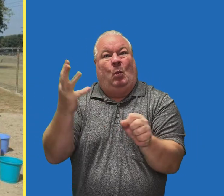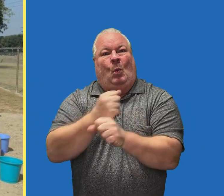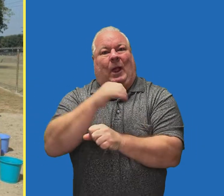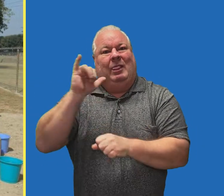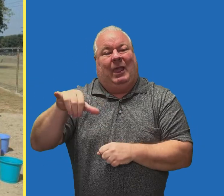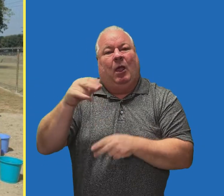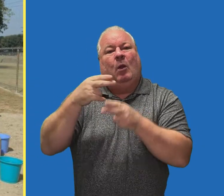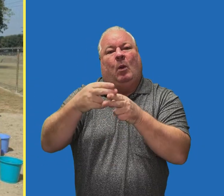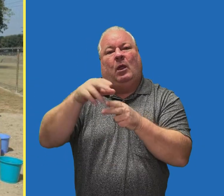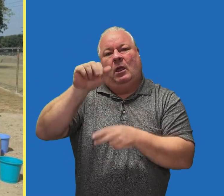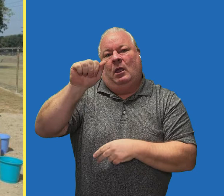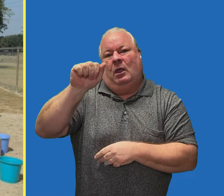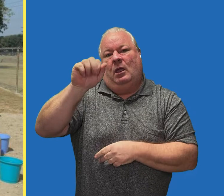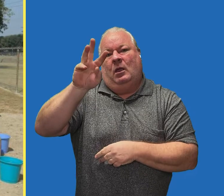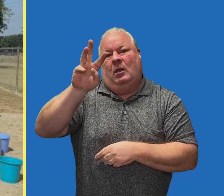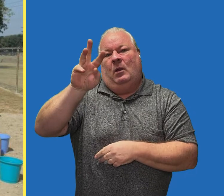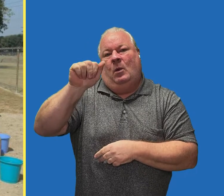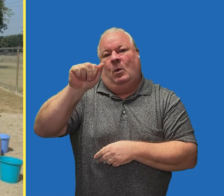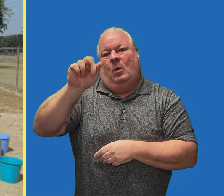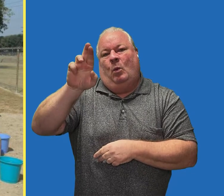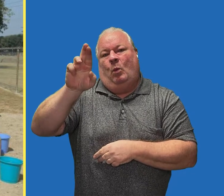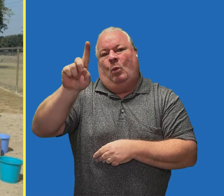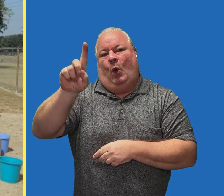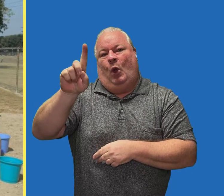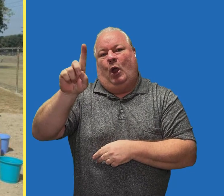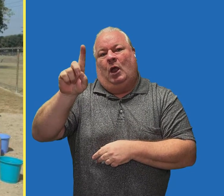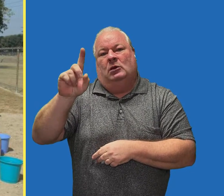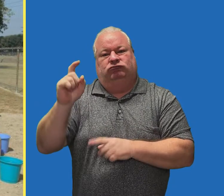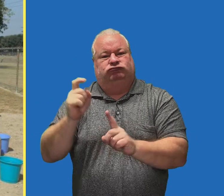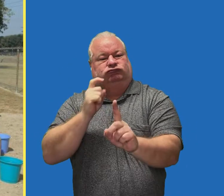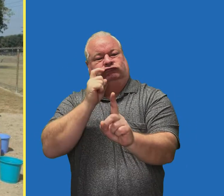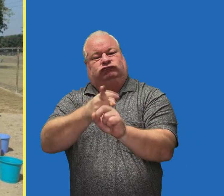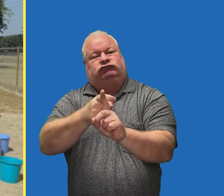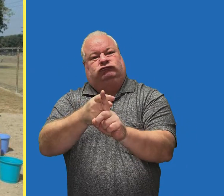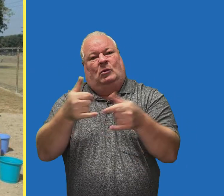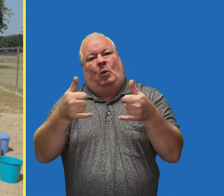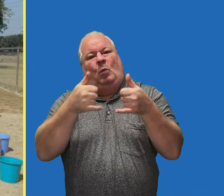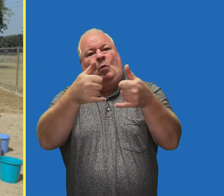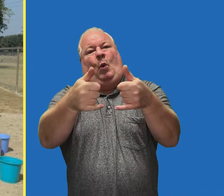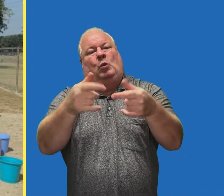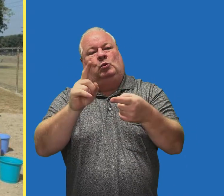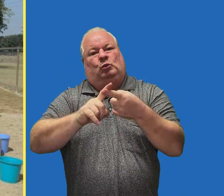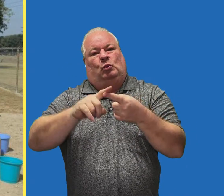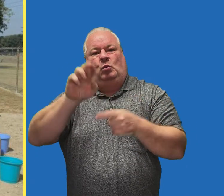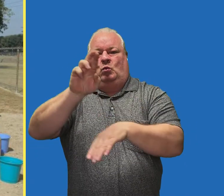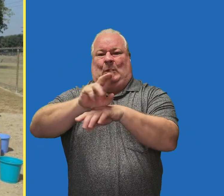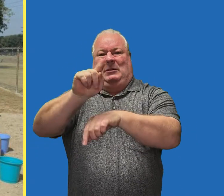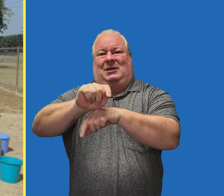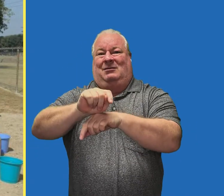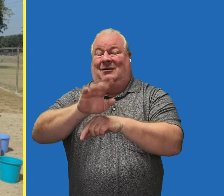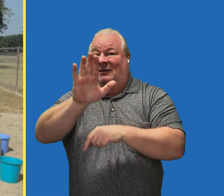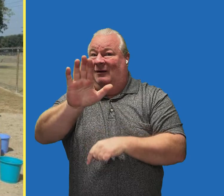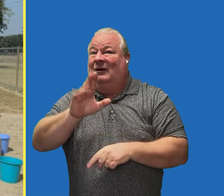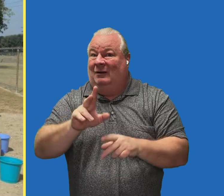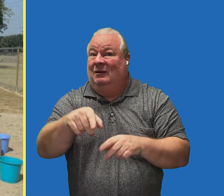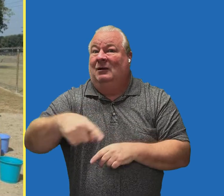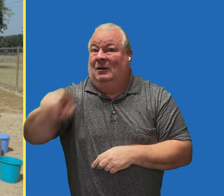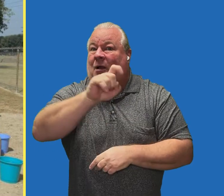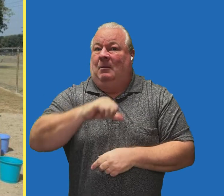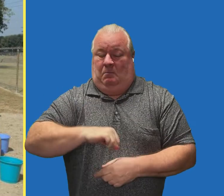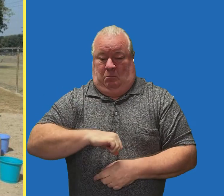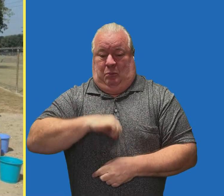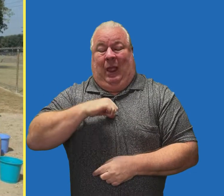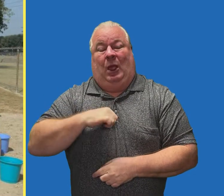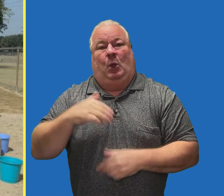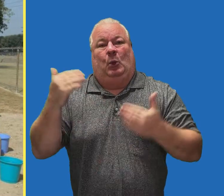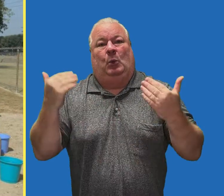we won the award. I hope that you are as proud as I am to be